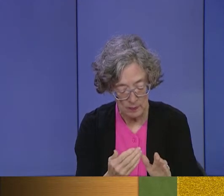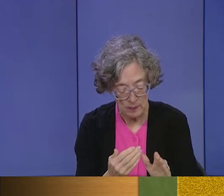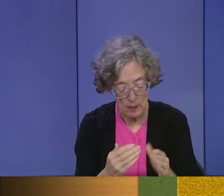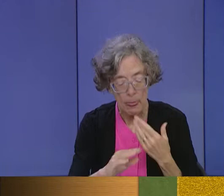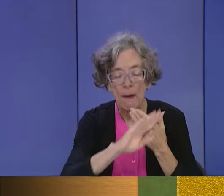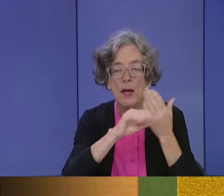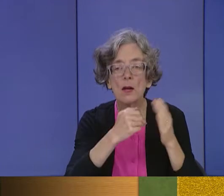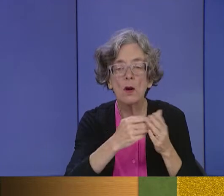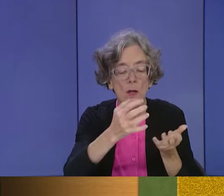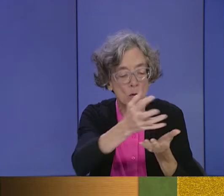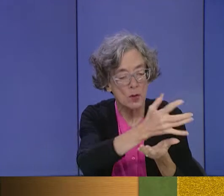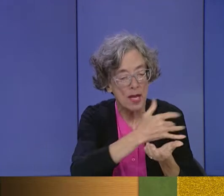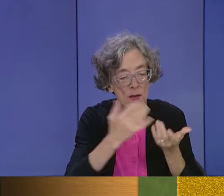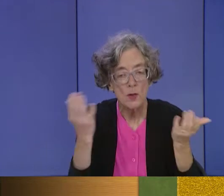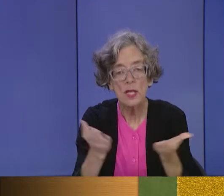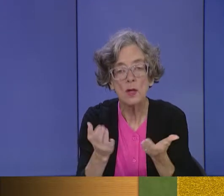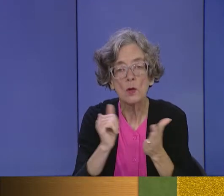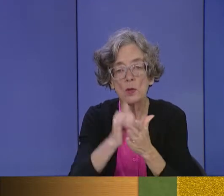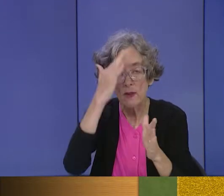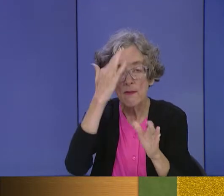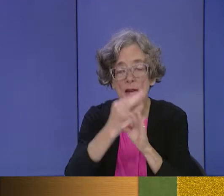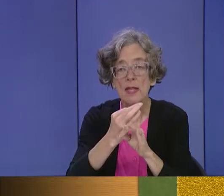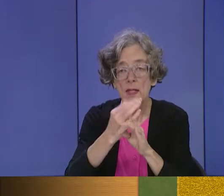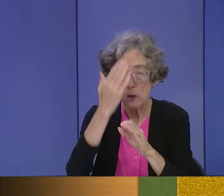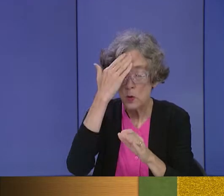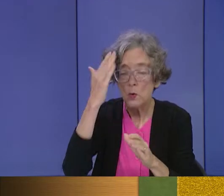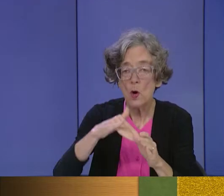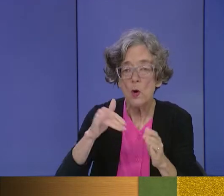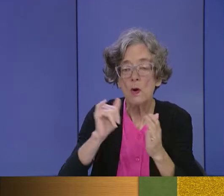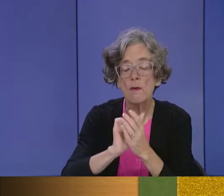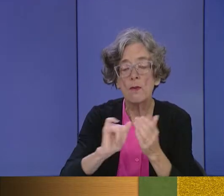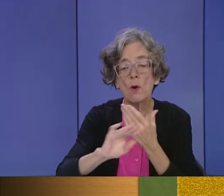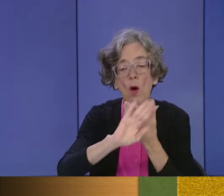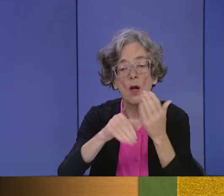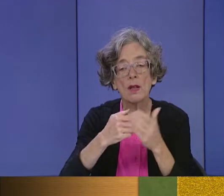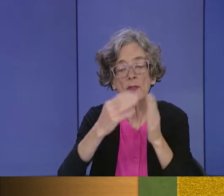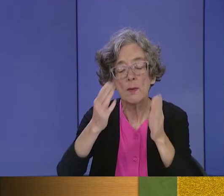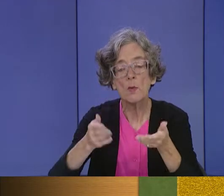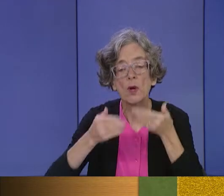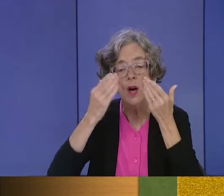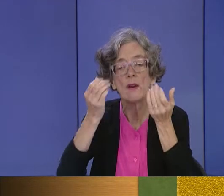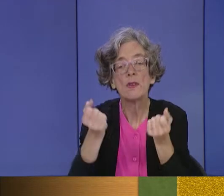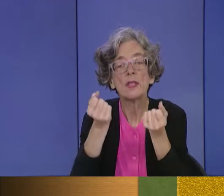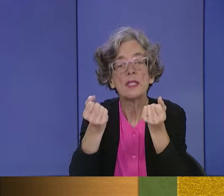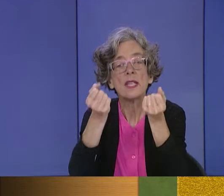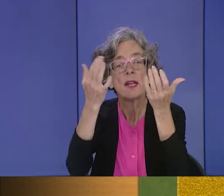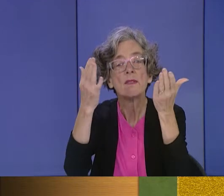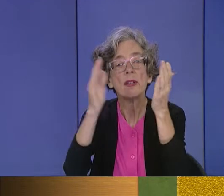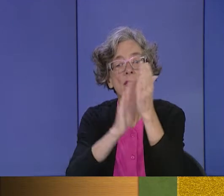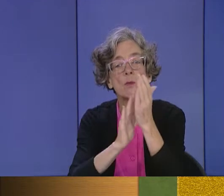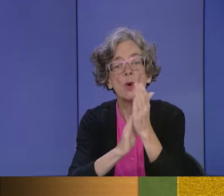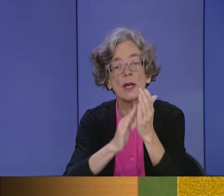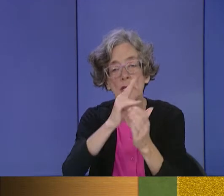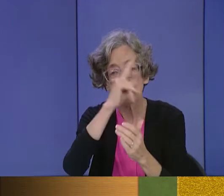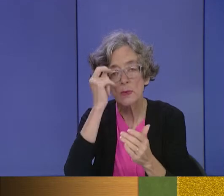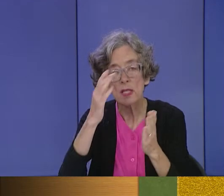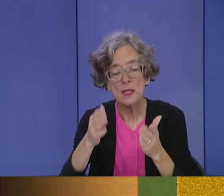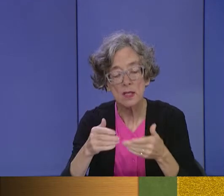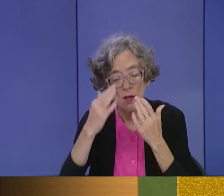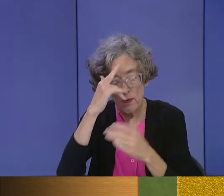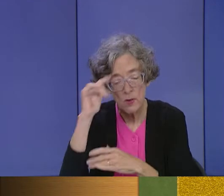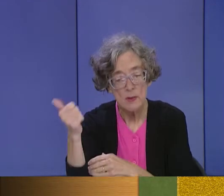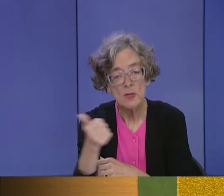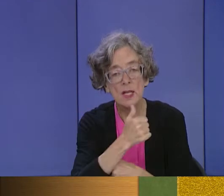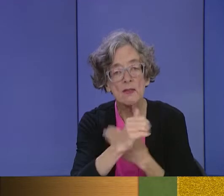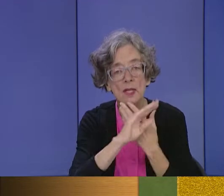And all gathered here whose faith and devotion are known to you, for them we offer you the sacrifice of praise, or they offer it for themselves and all who